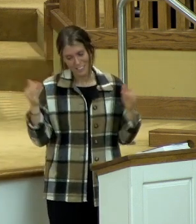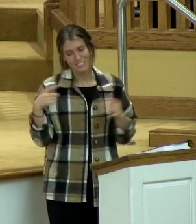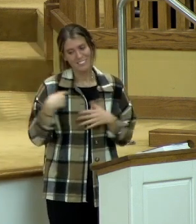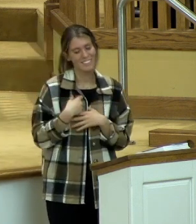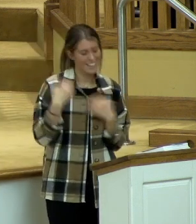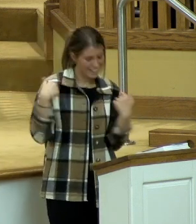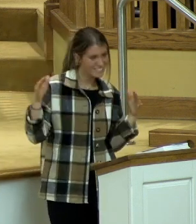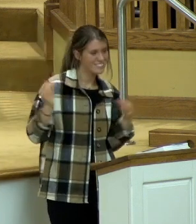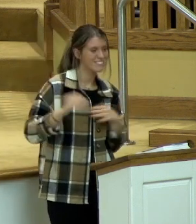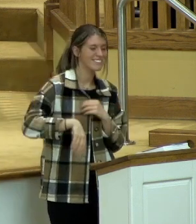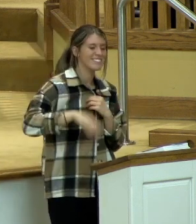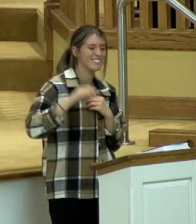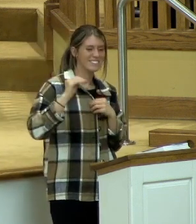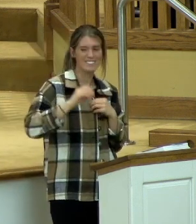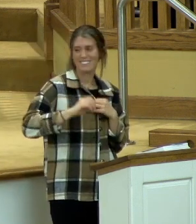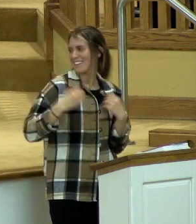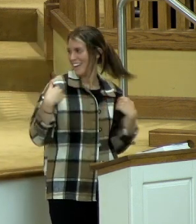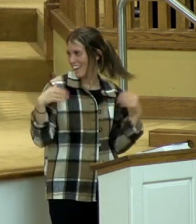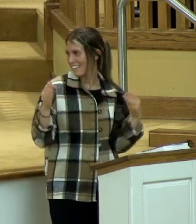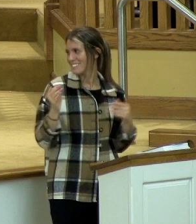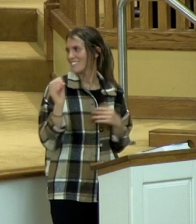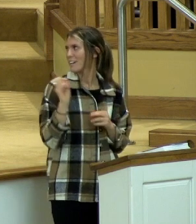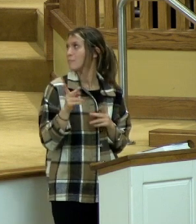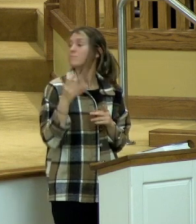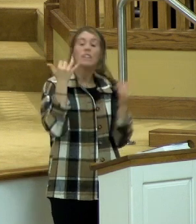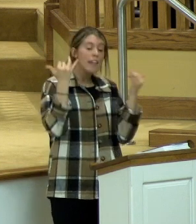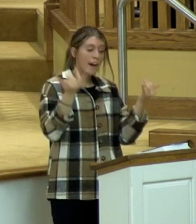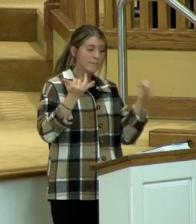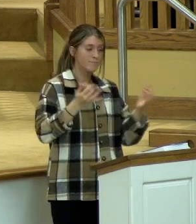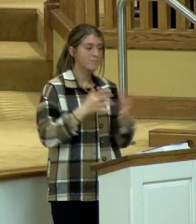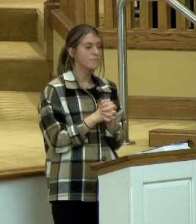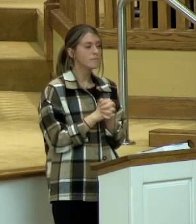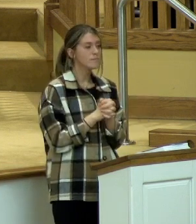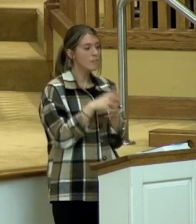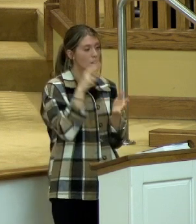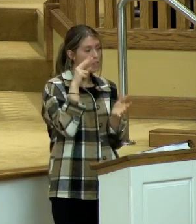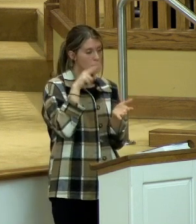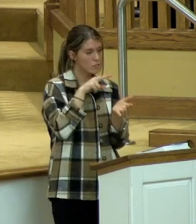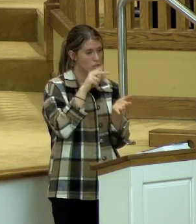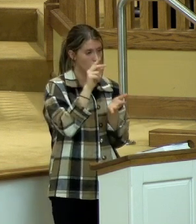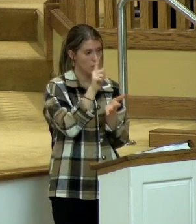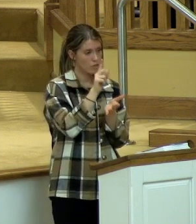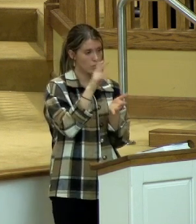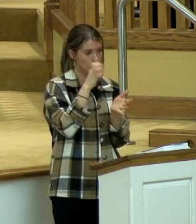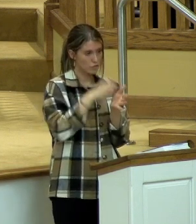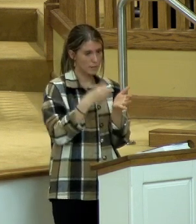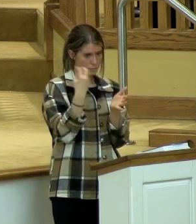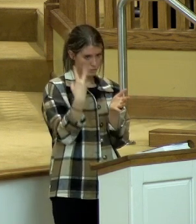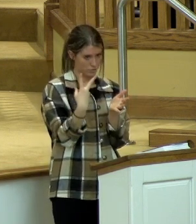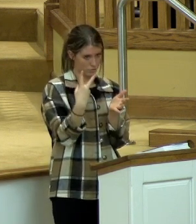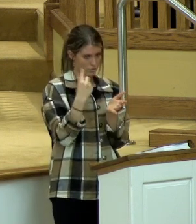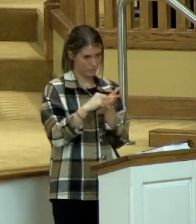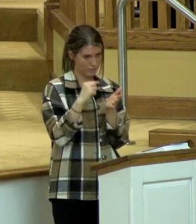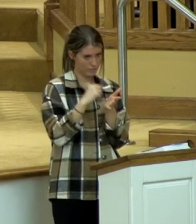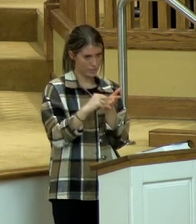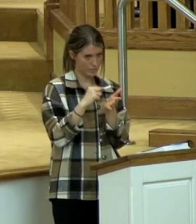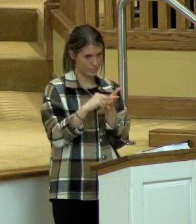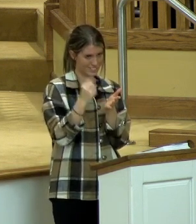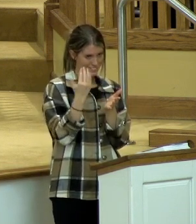it, angel. Got it. You got it, Olivia. You got it, angel. Okay. All right, now, look at Luke chapter 2 and verse